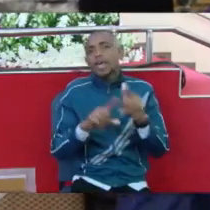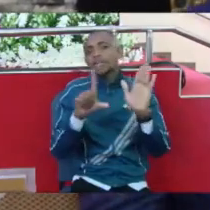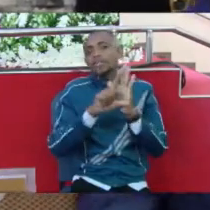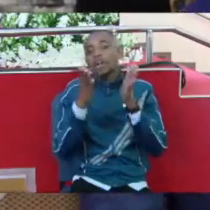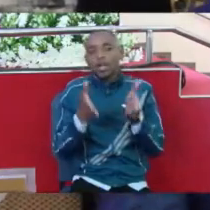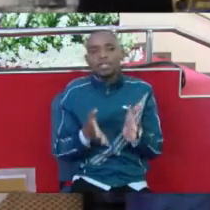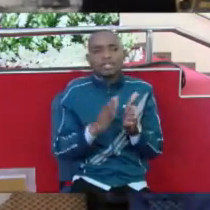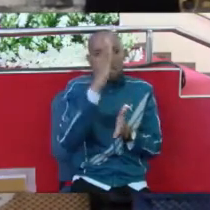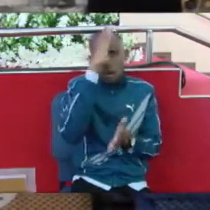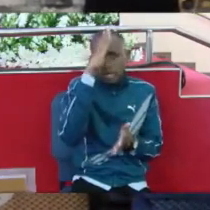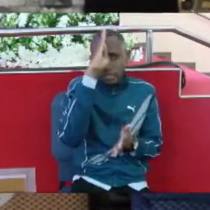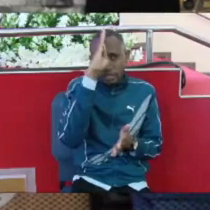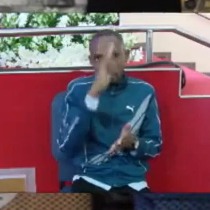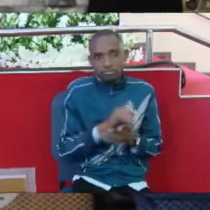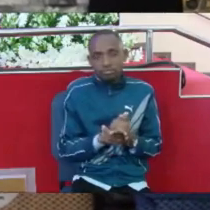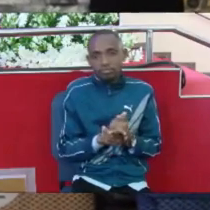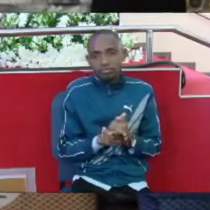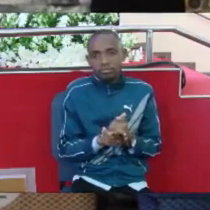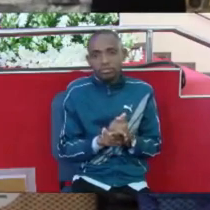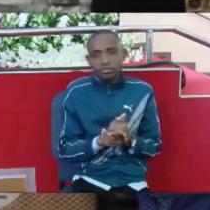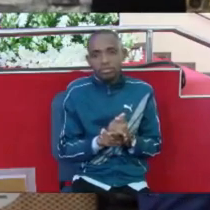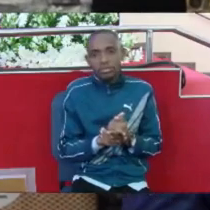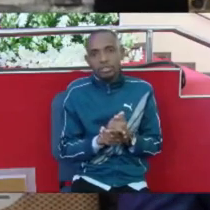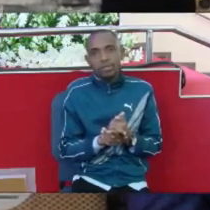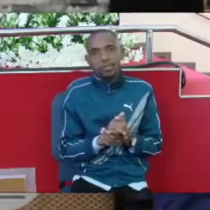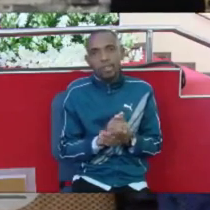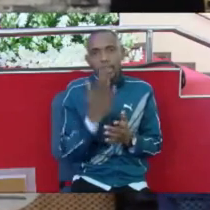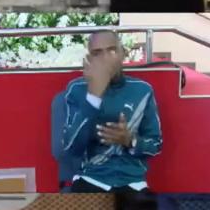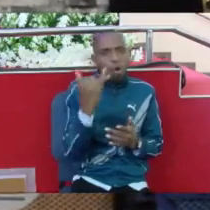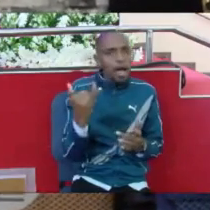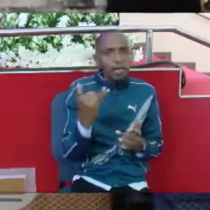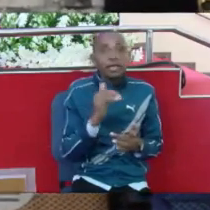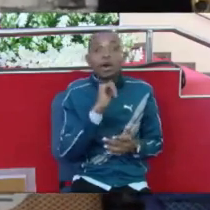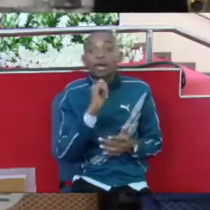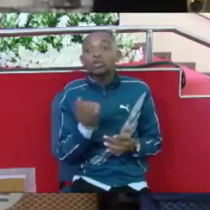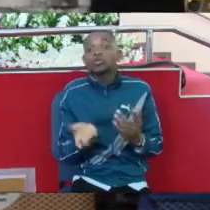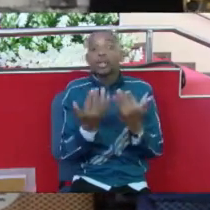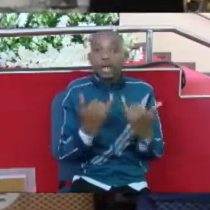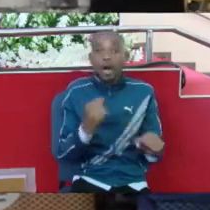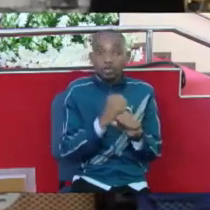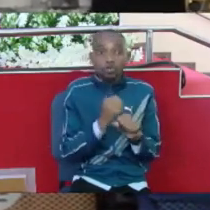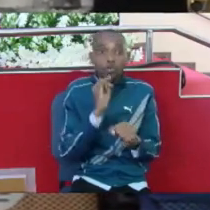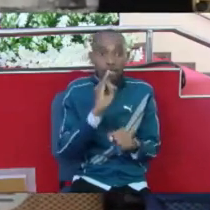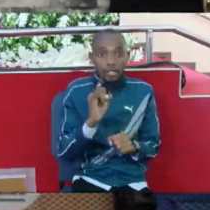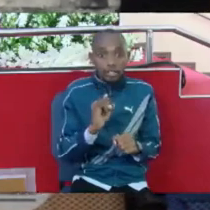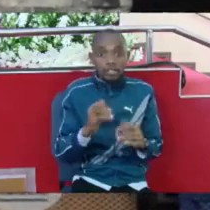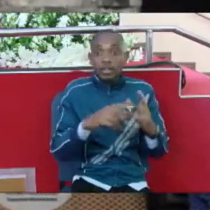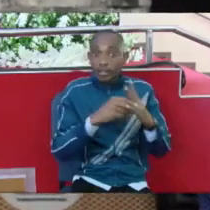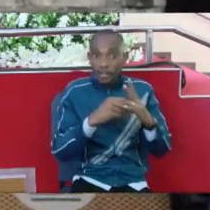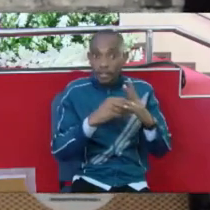out. He said, why don't we now do it? We write the divorce now.